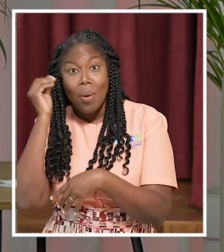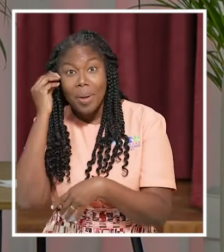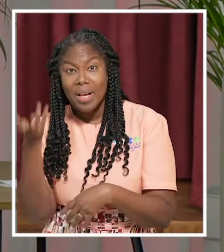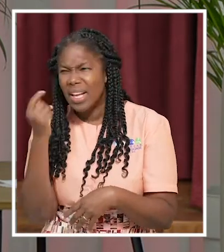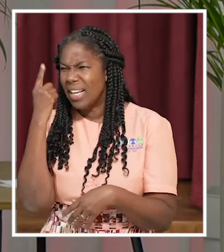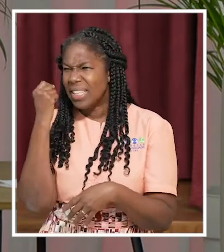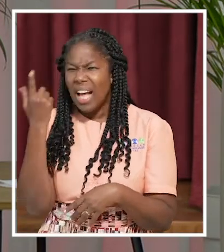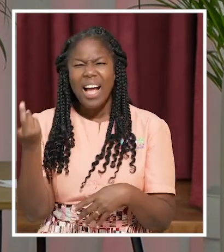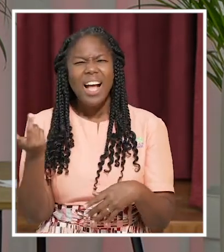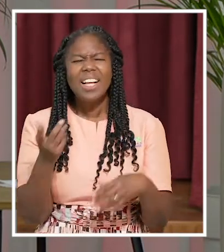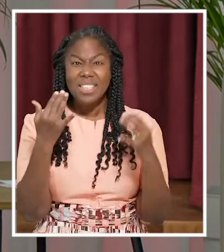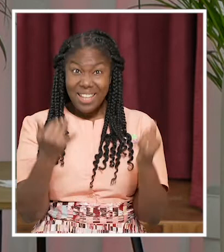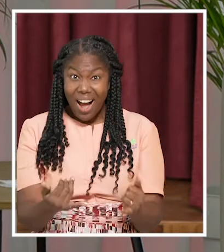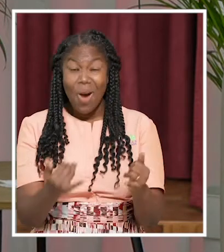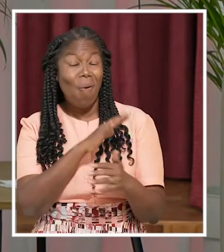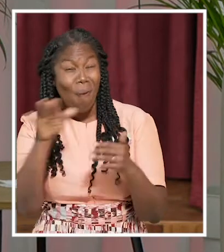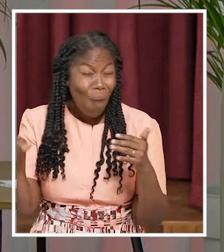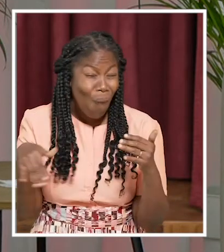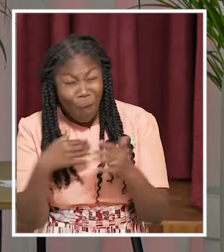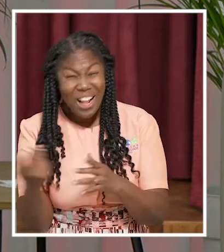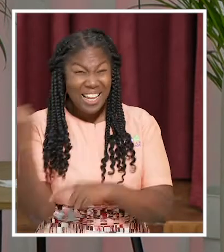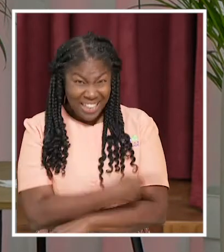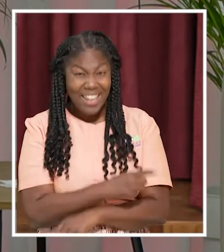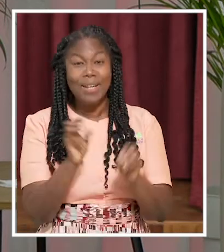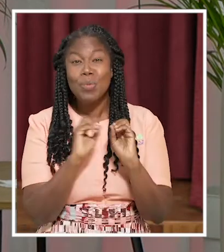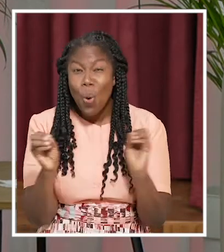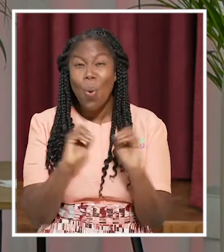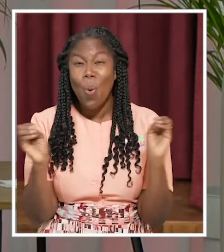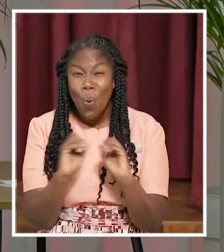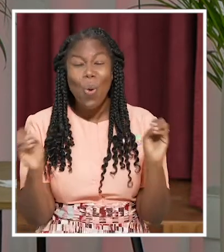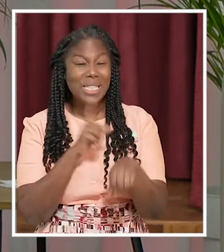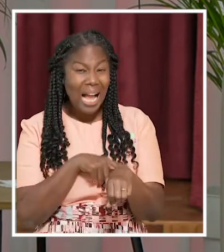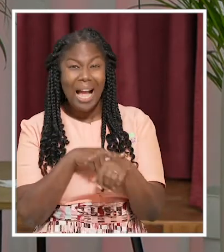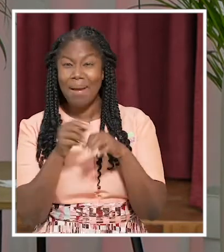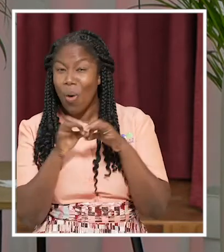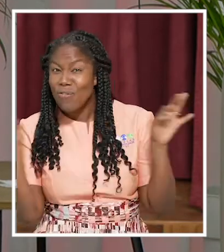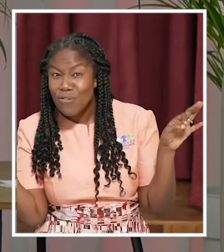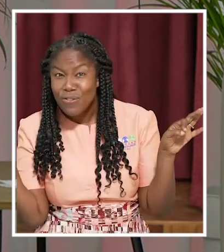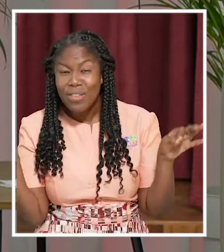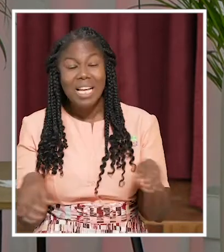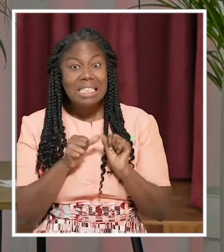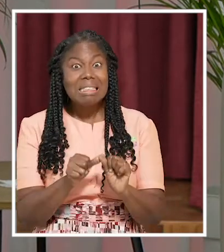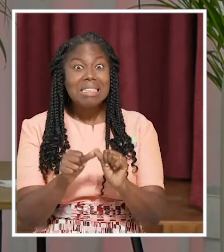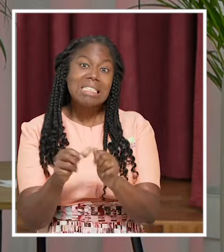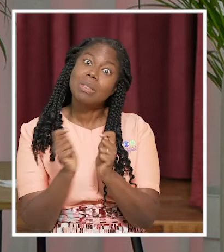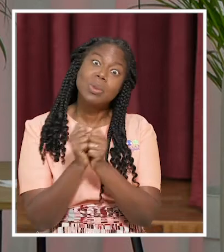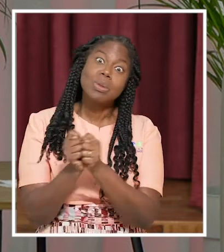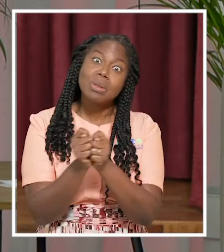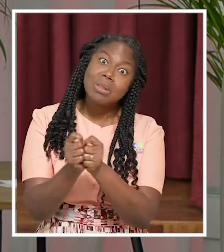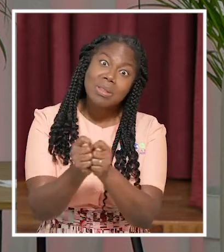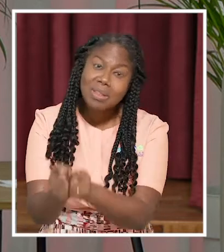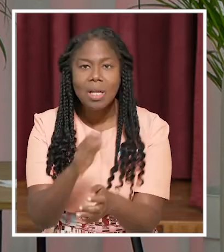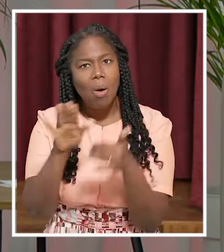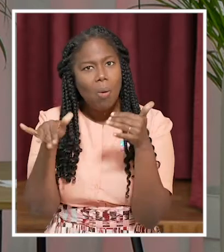they're in your space. So what would you recommend for, let's say, a family who is not accustomed dealing with being around those people for such